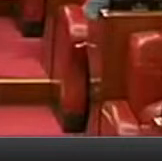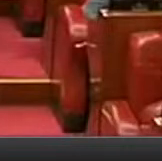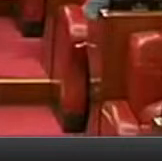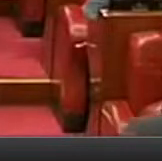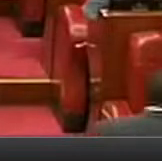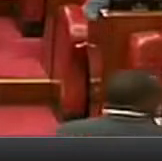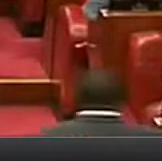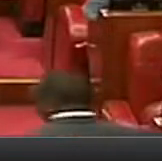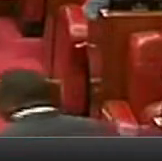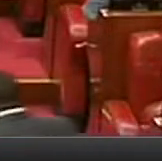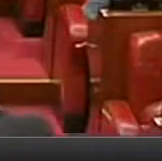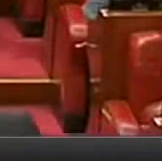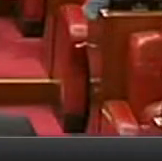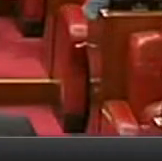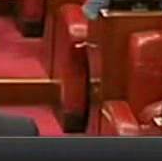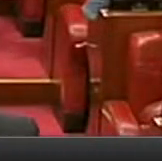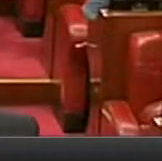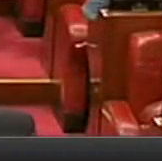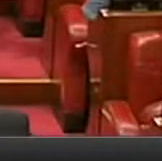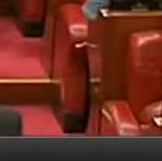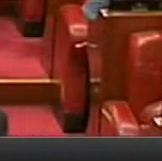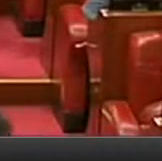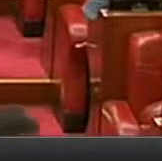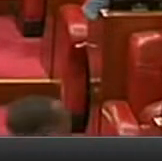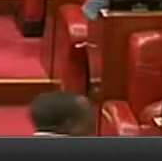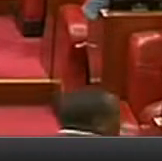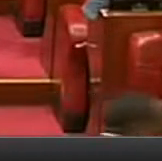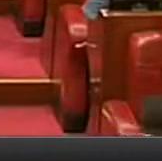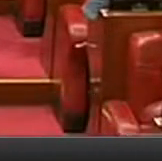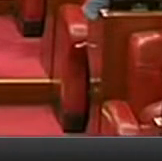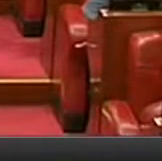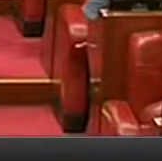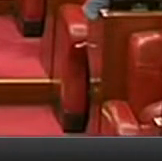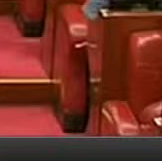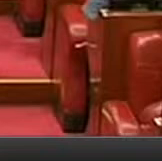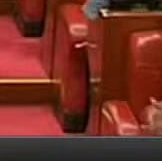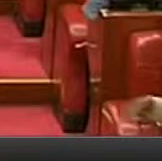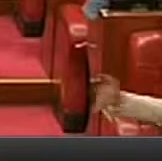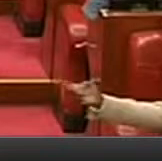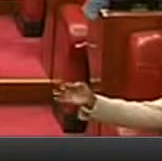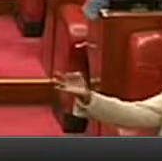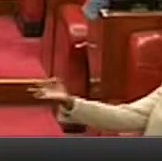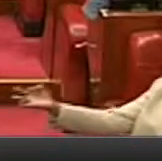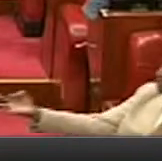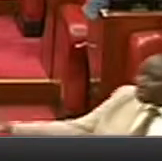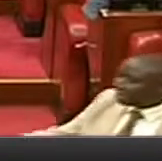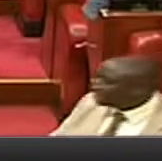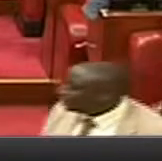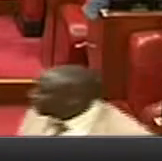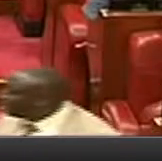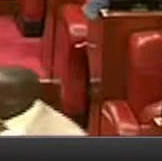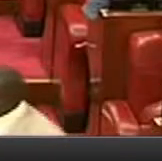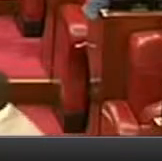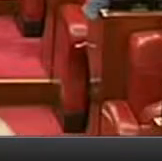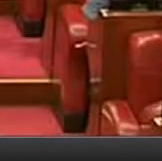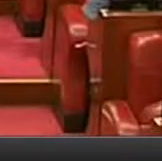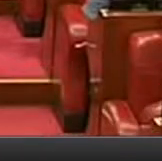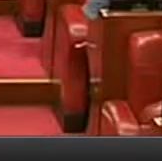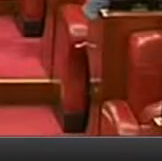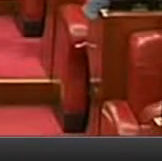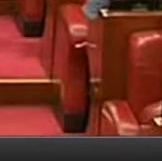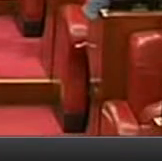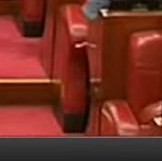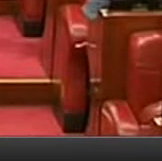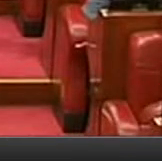finalization of a strategic framework to commence implementation of police reforms recommended by the Honorable Justice